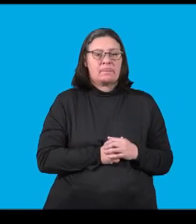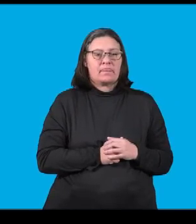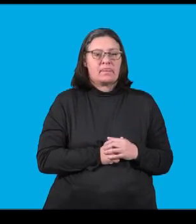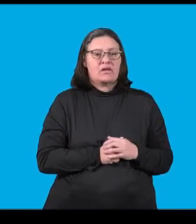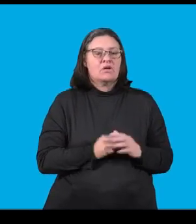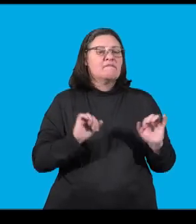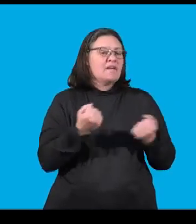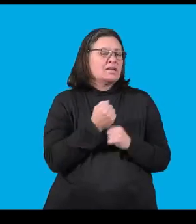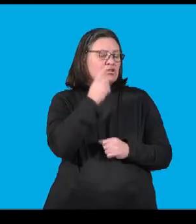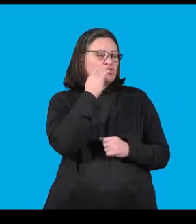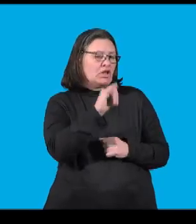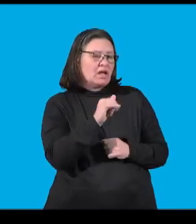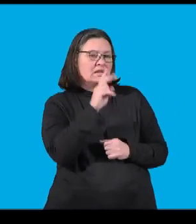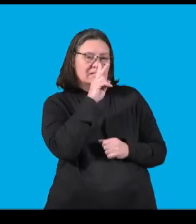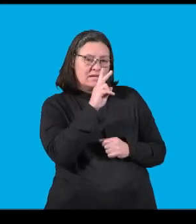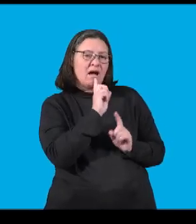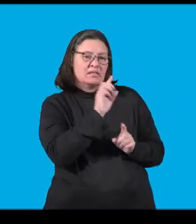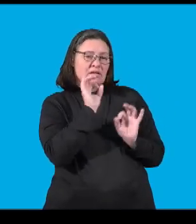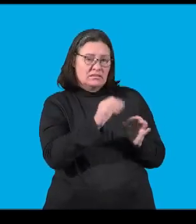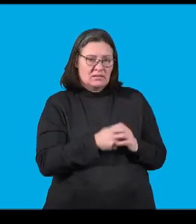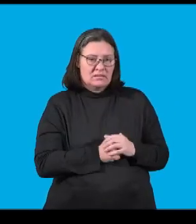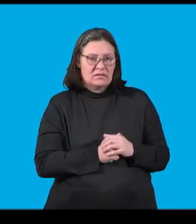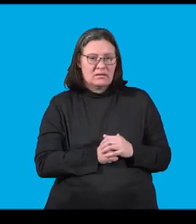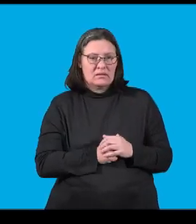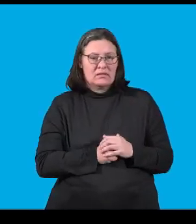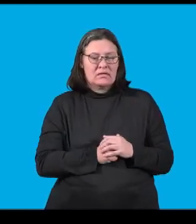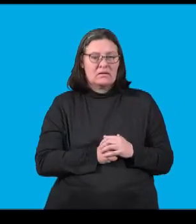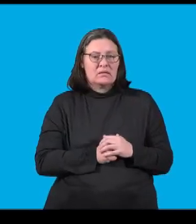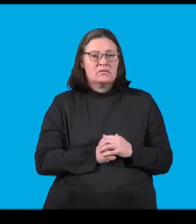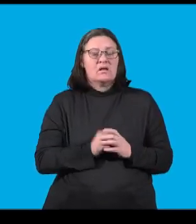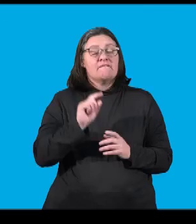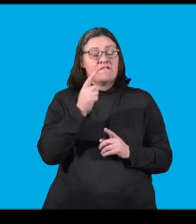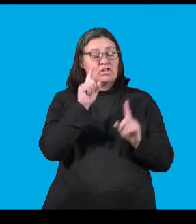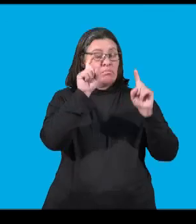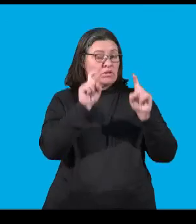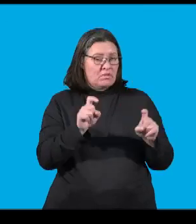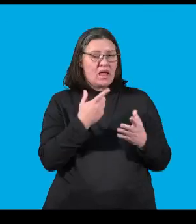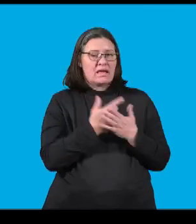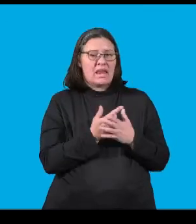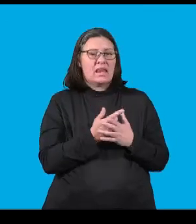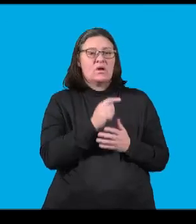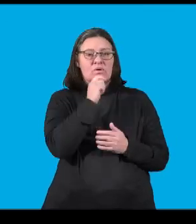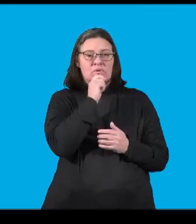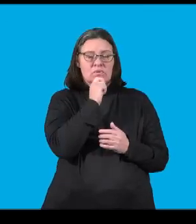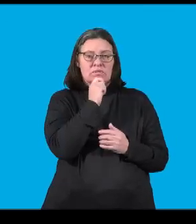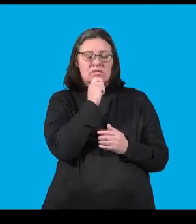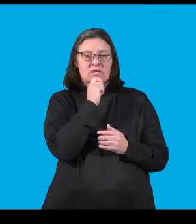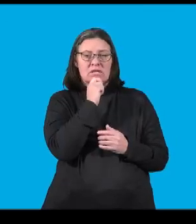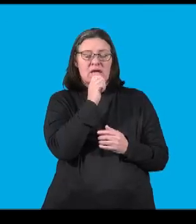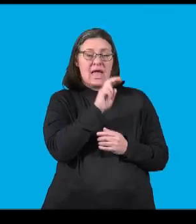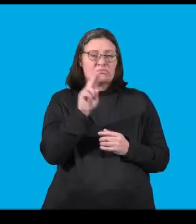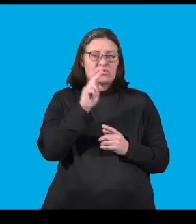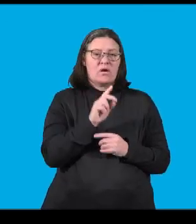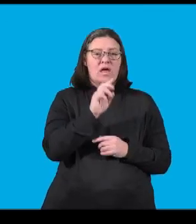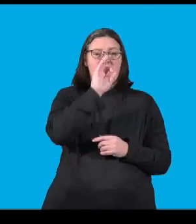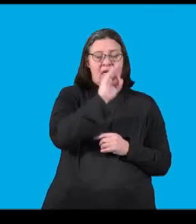Okay, so let's do a quick check to see that our answer is correct. I know that from first principles I can simplify using